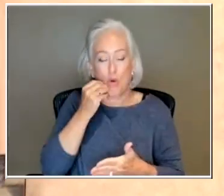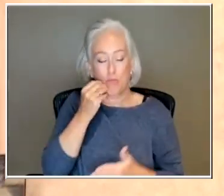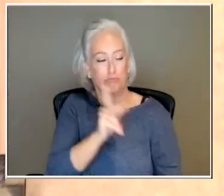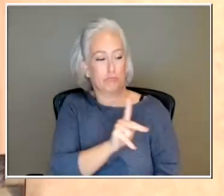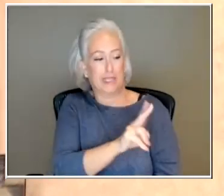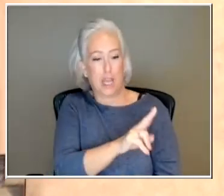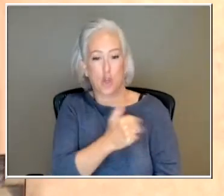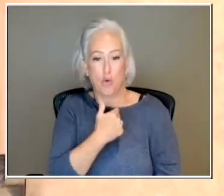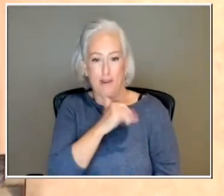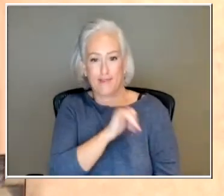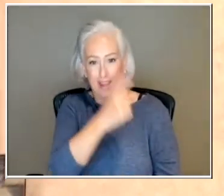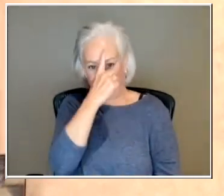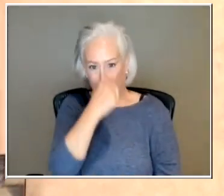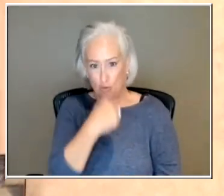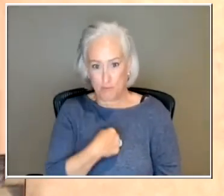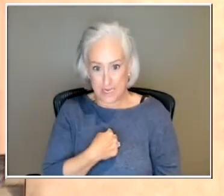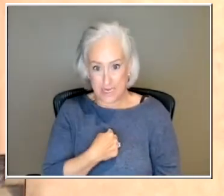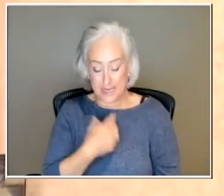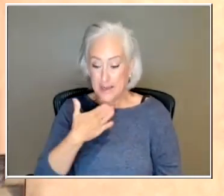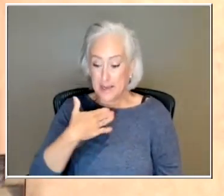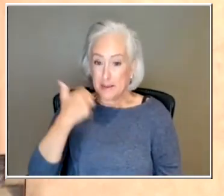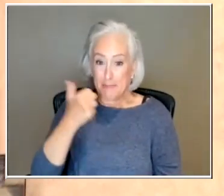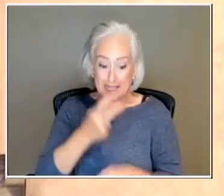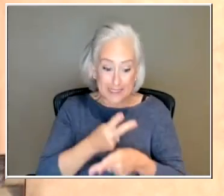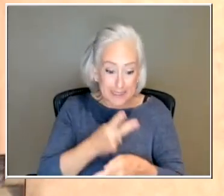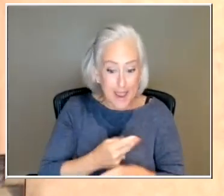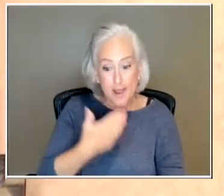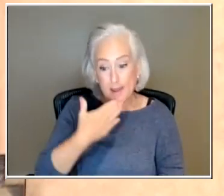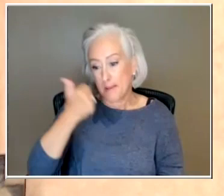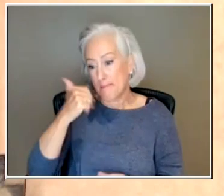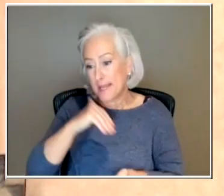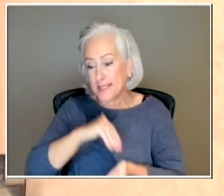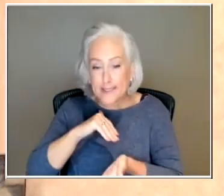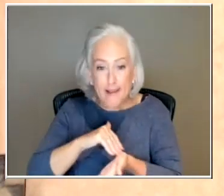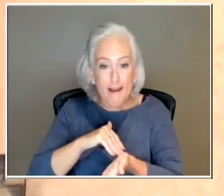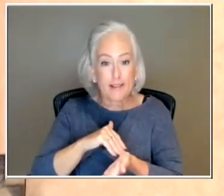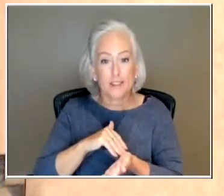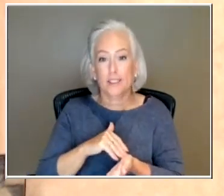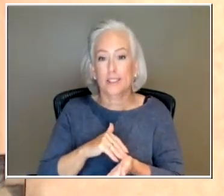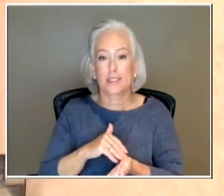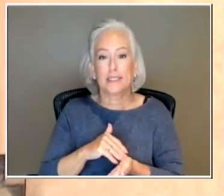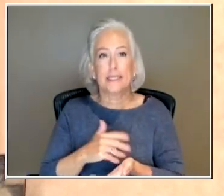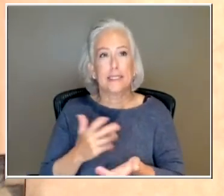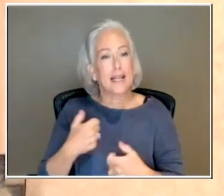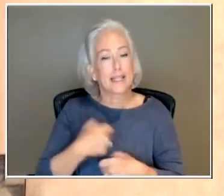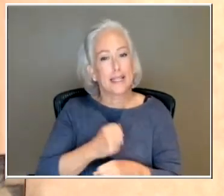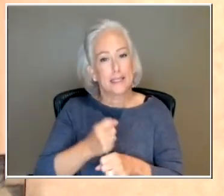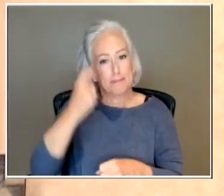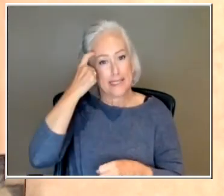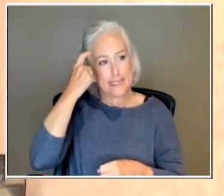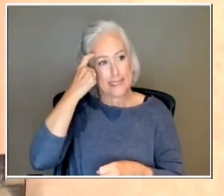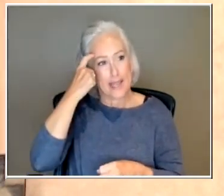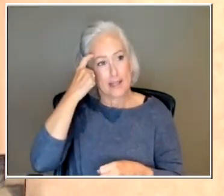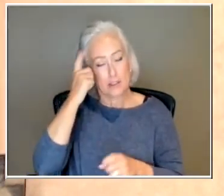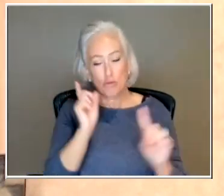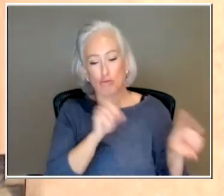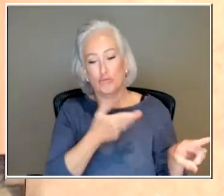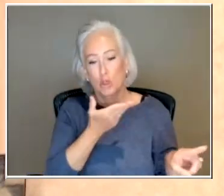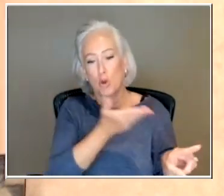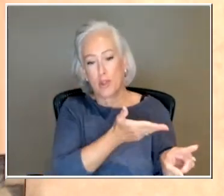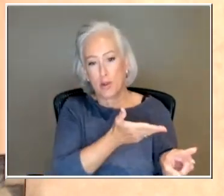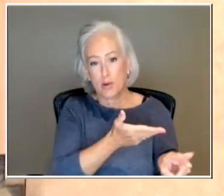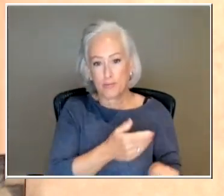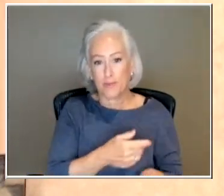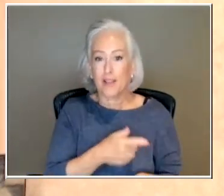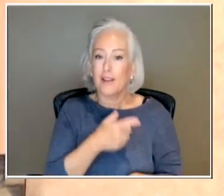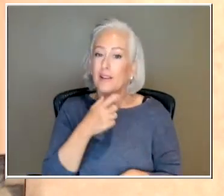had not only had the best care, the best docs, but it didn't make sense for me to go somewhere else. And frankly, they